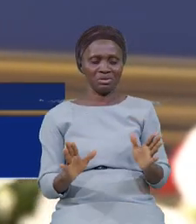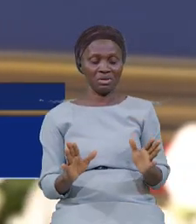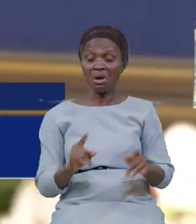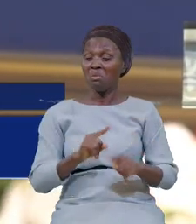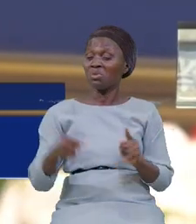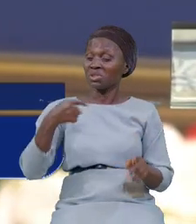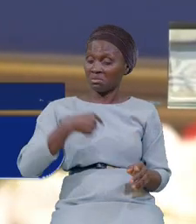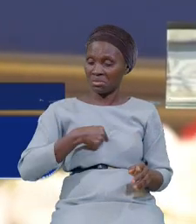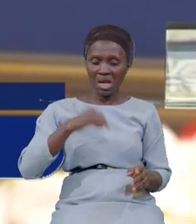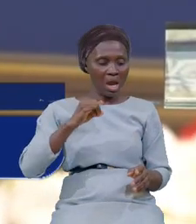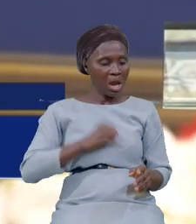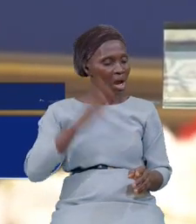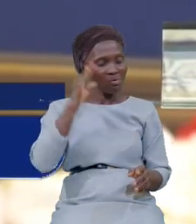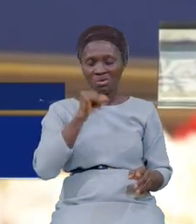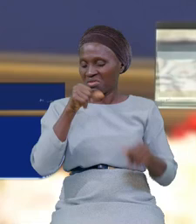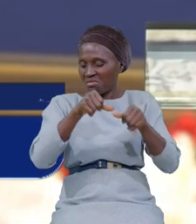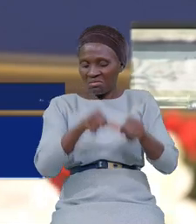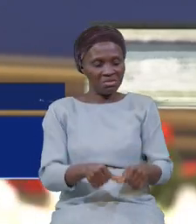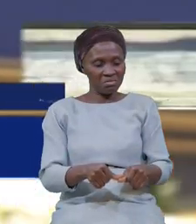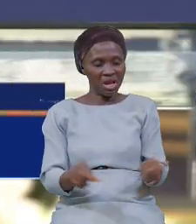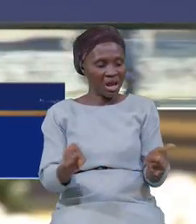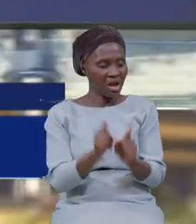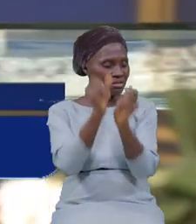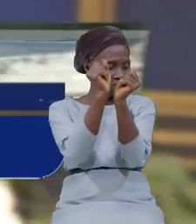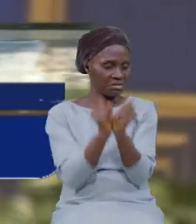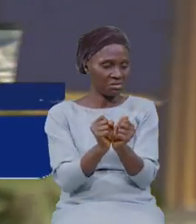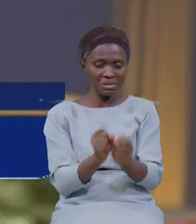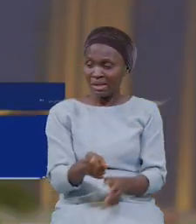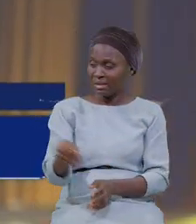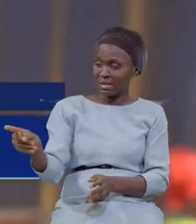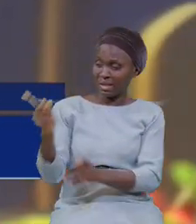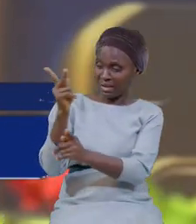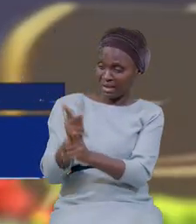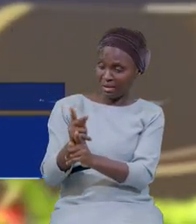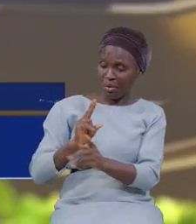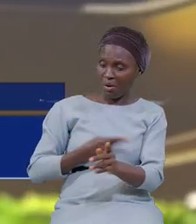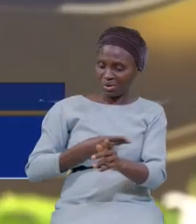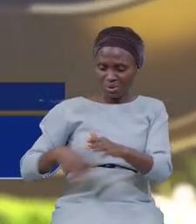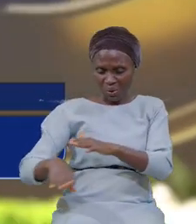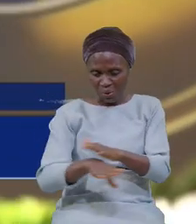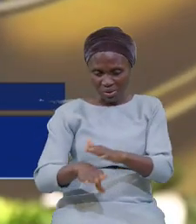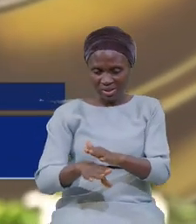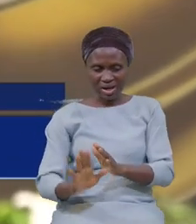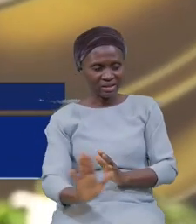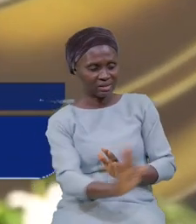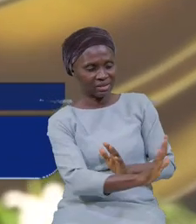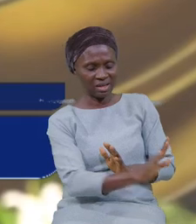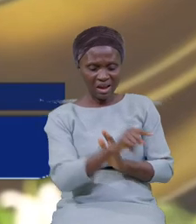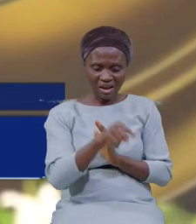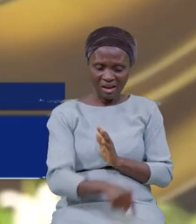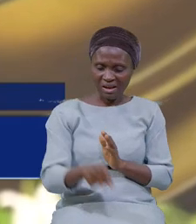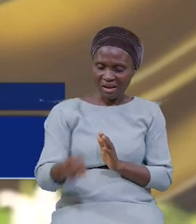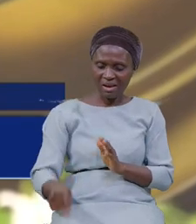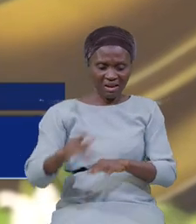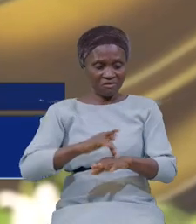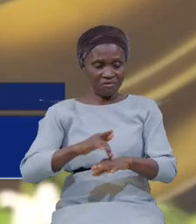not remain like that. They keep us down under their boots. Yet, I'm